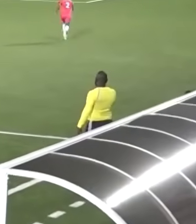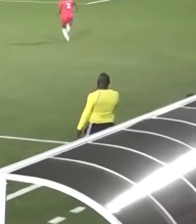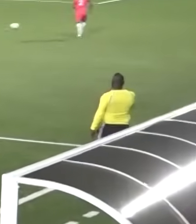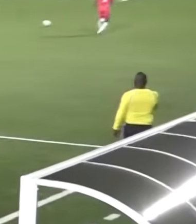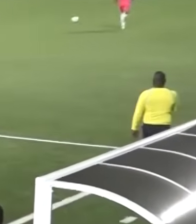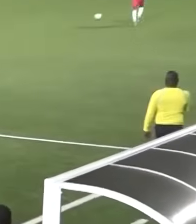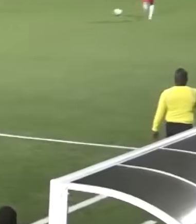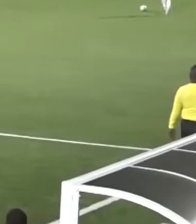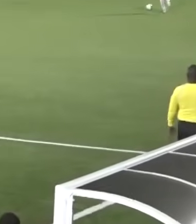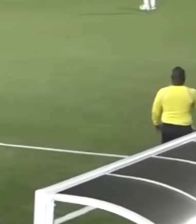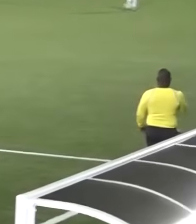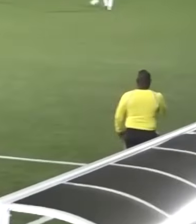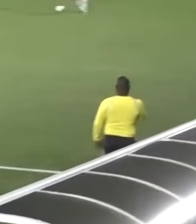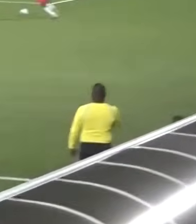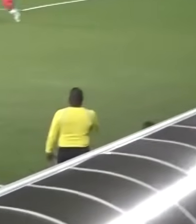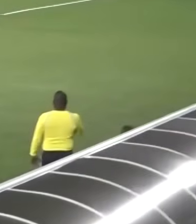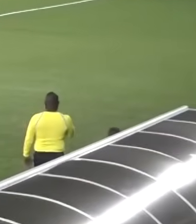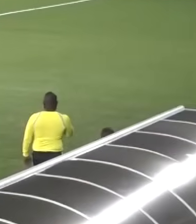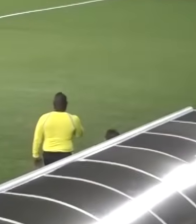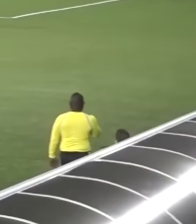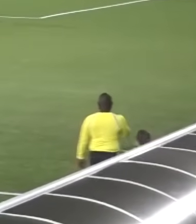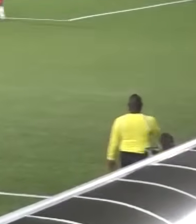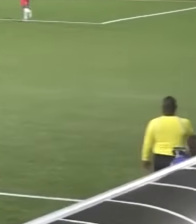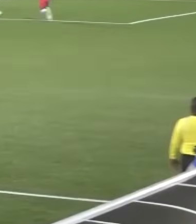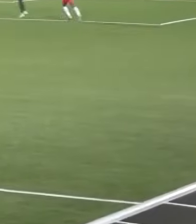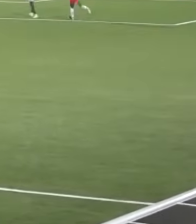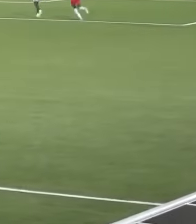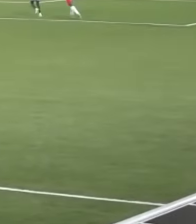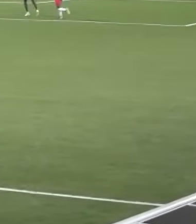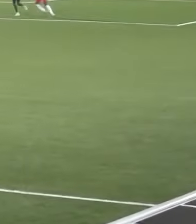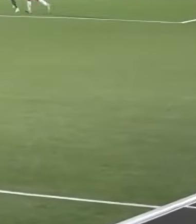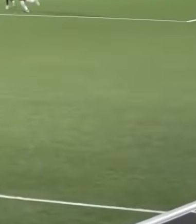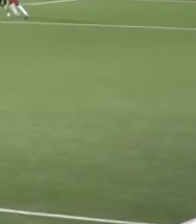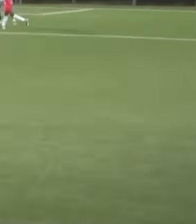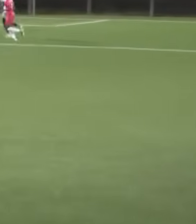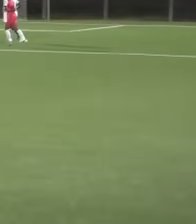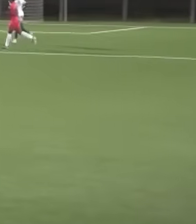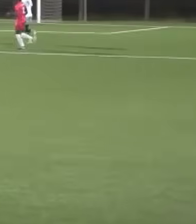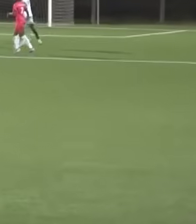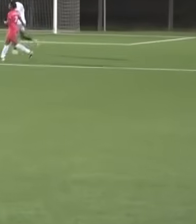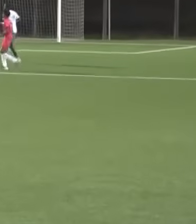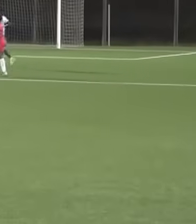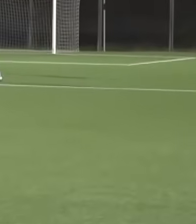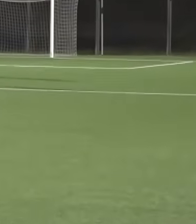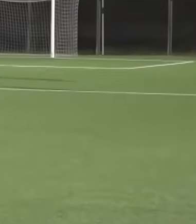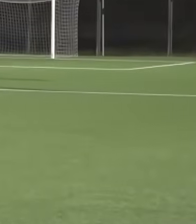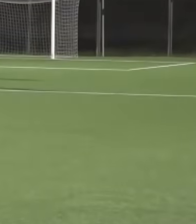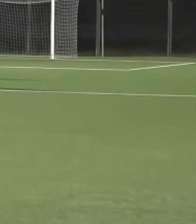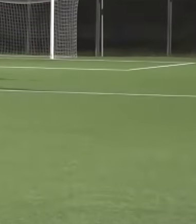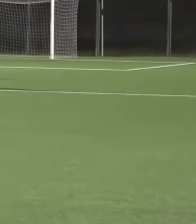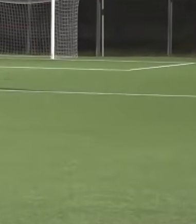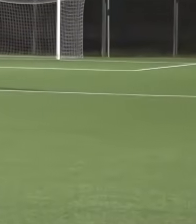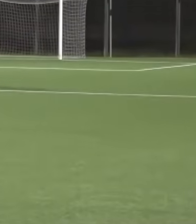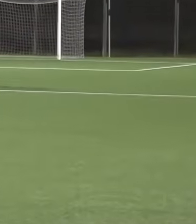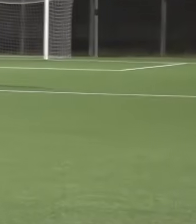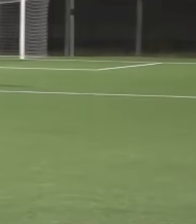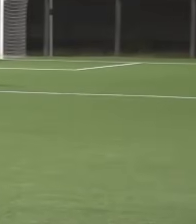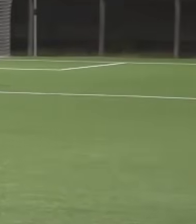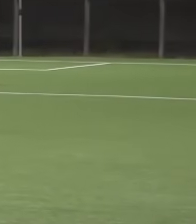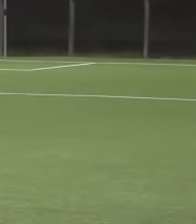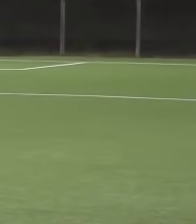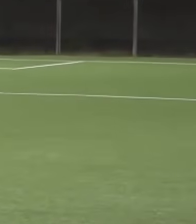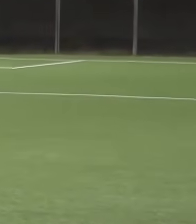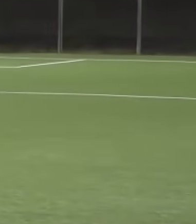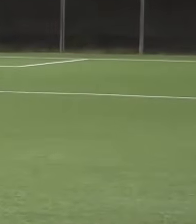coming forward down the flank. Wales on the back foot, but the finish is too tame to trouble Primus in goal.